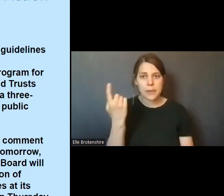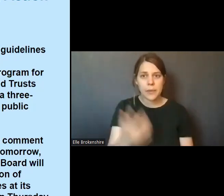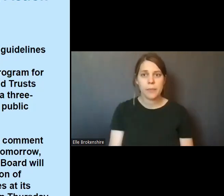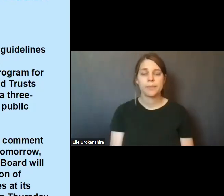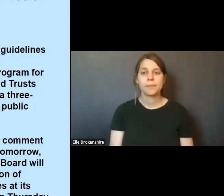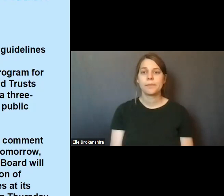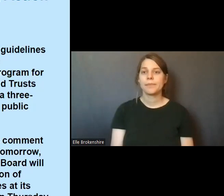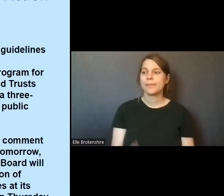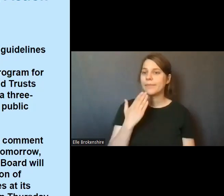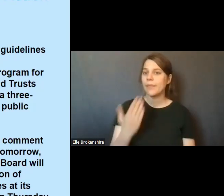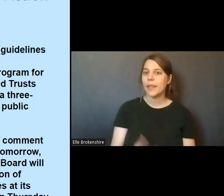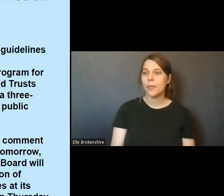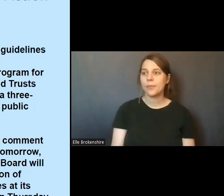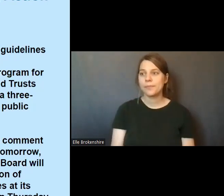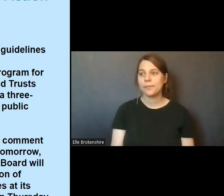Thank you.